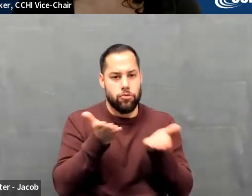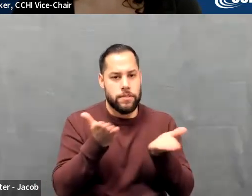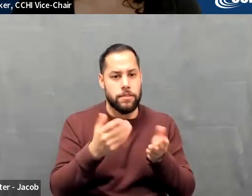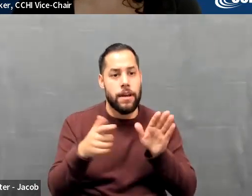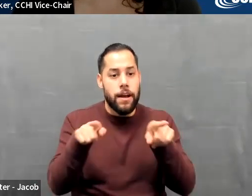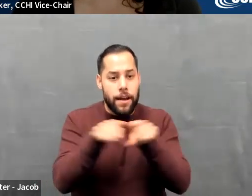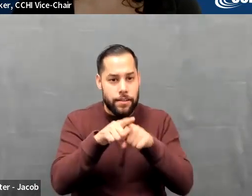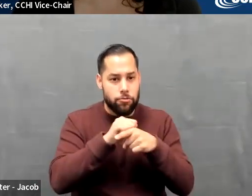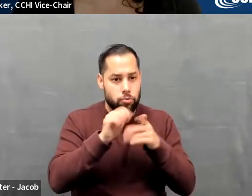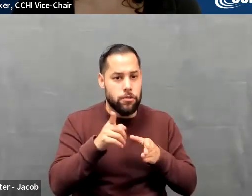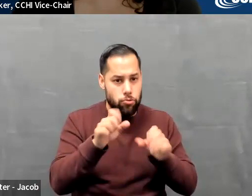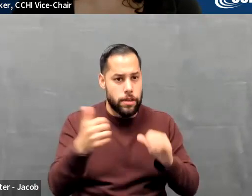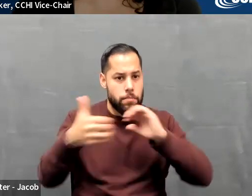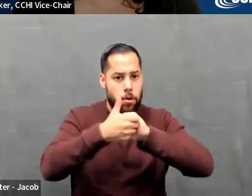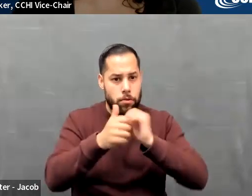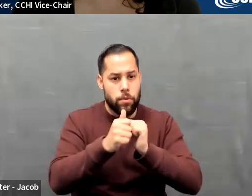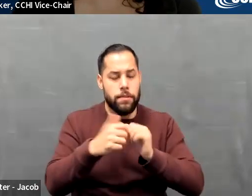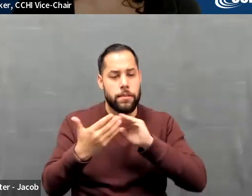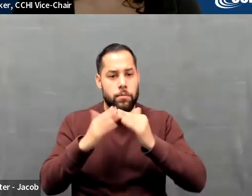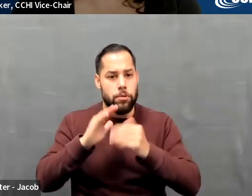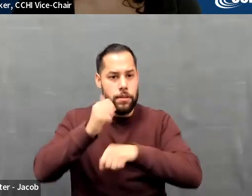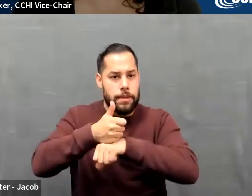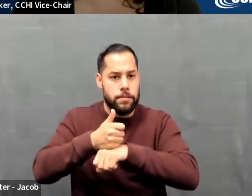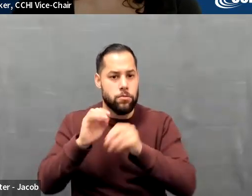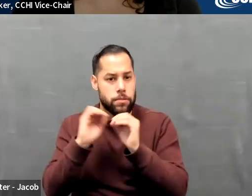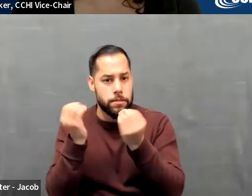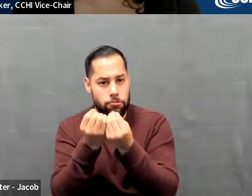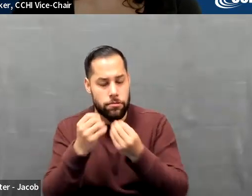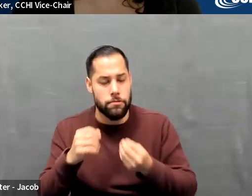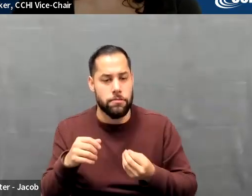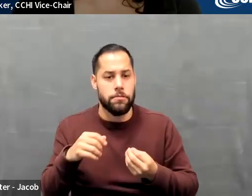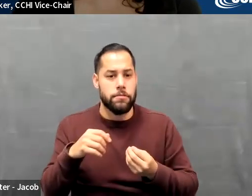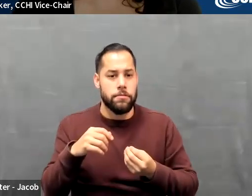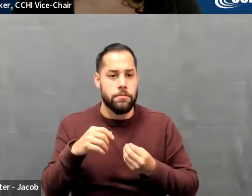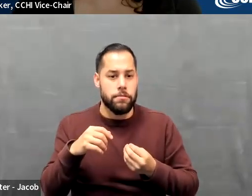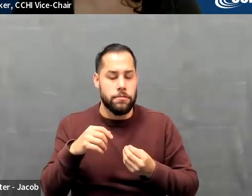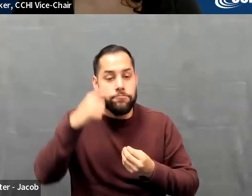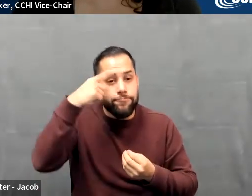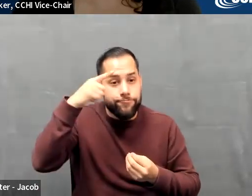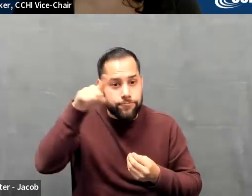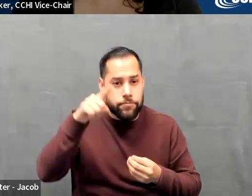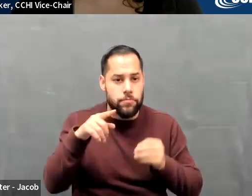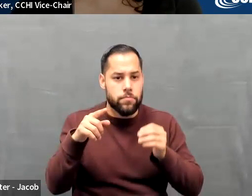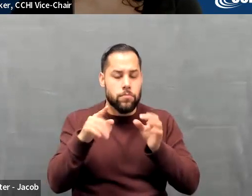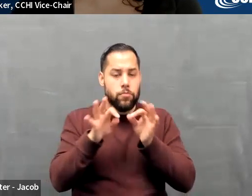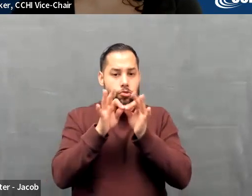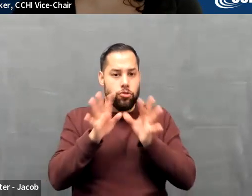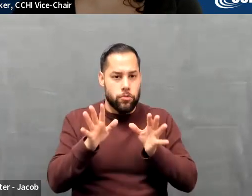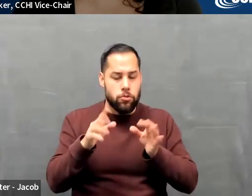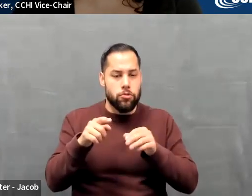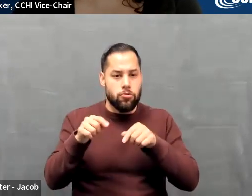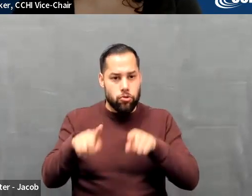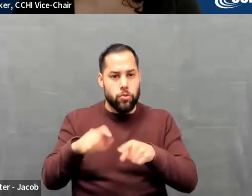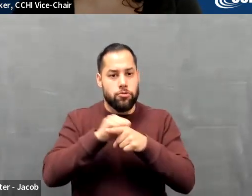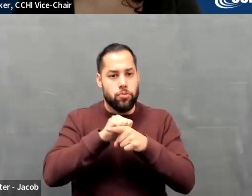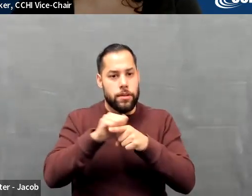partner with community-based organizations to allow interpreters during your training program